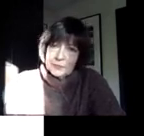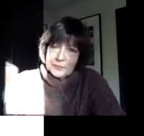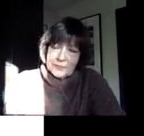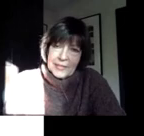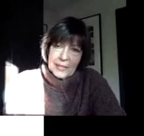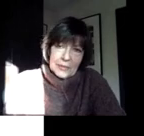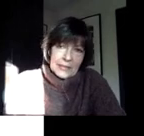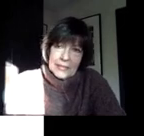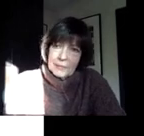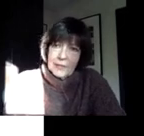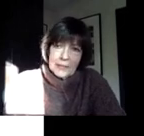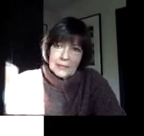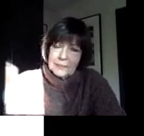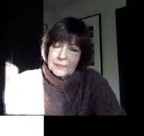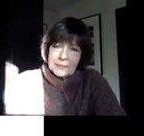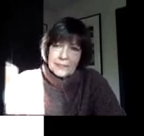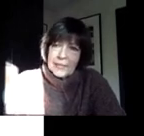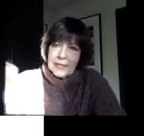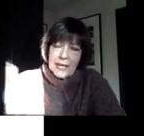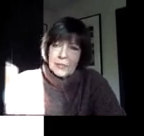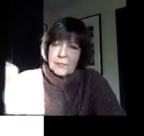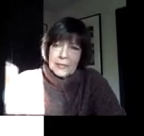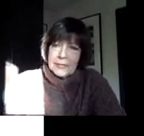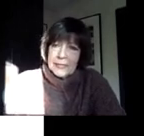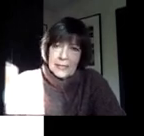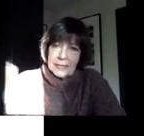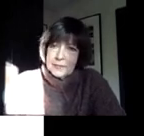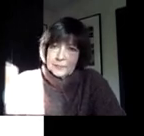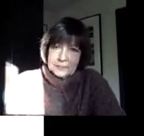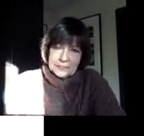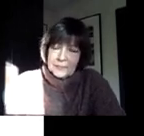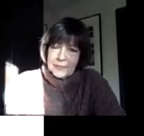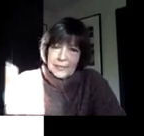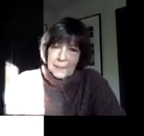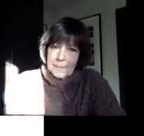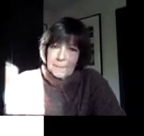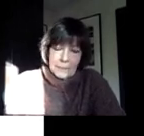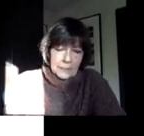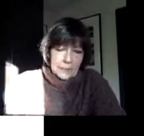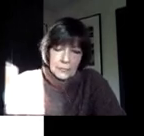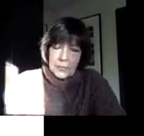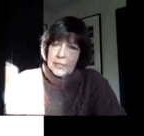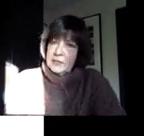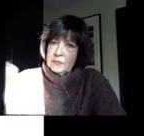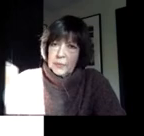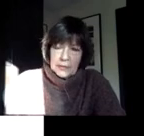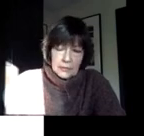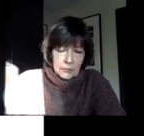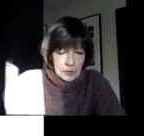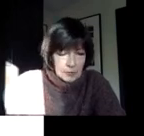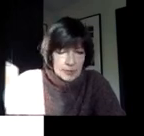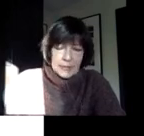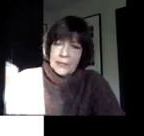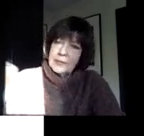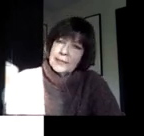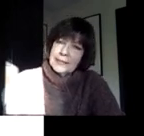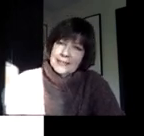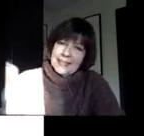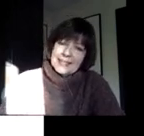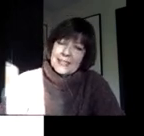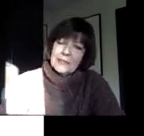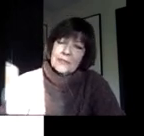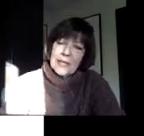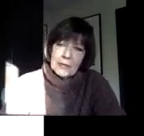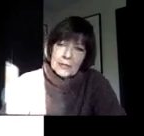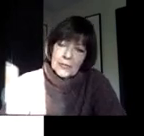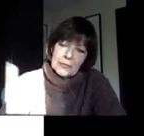rowboat. And when I came along, I was by his side, being brave, putting the worm on my hook,